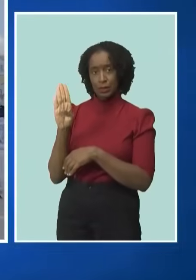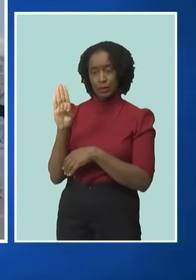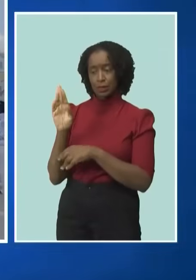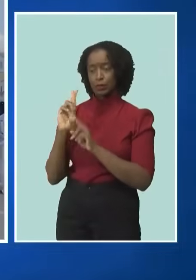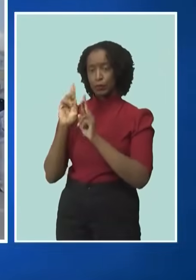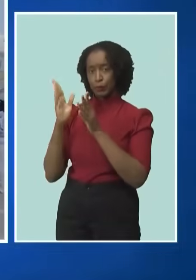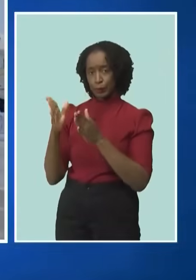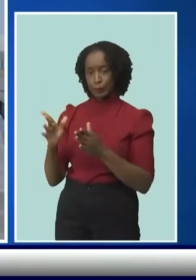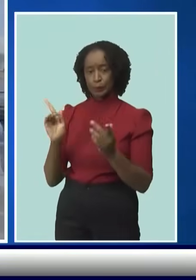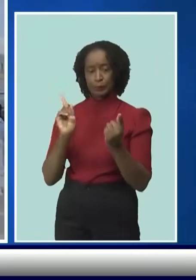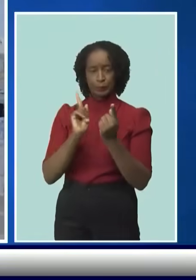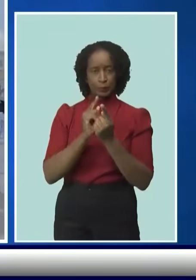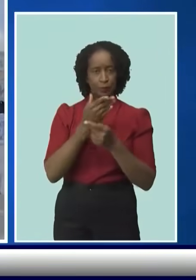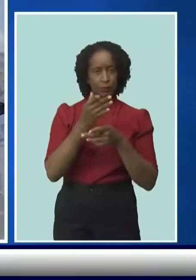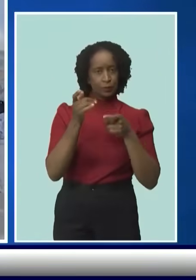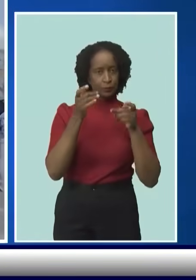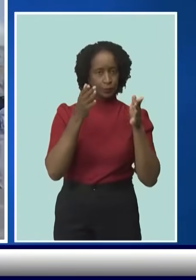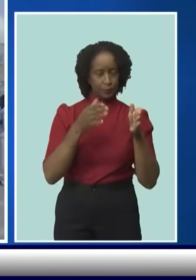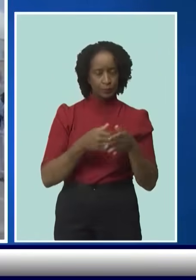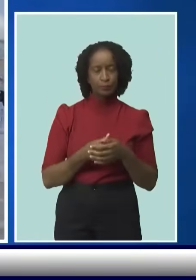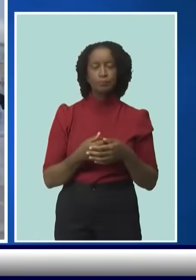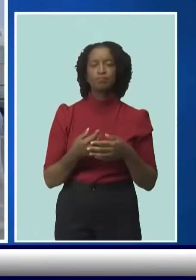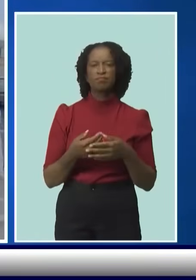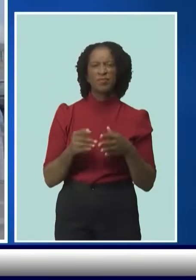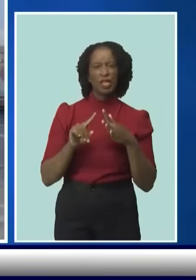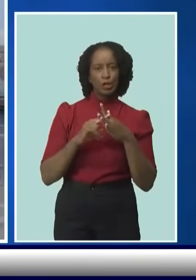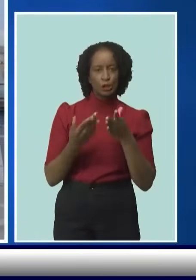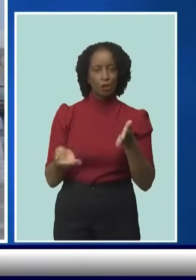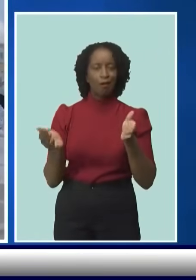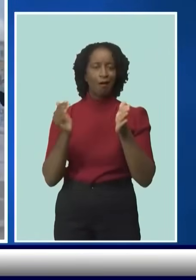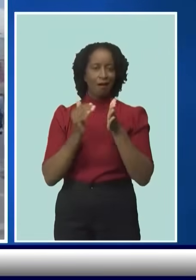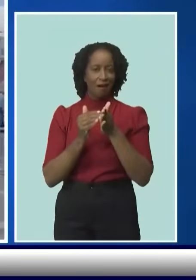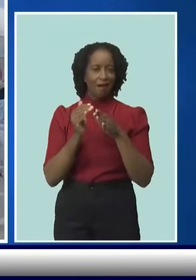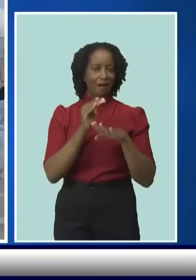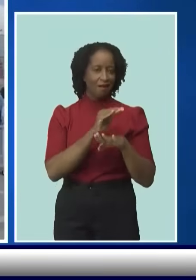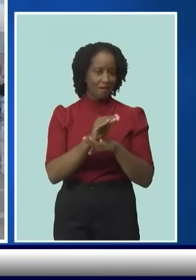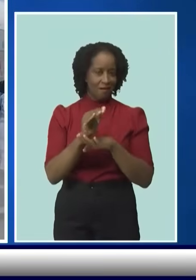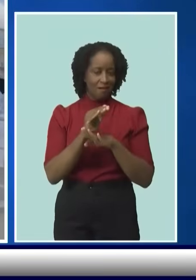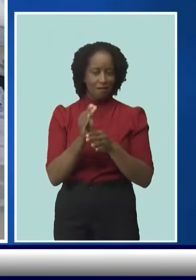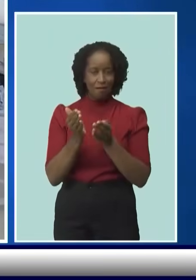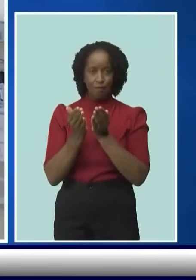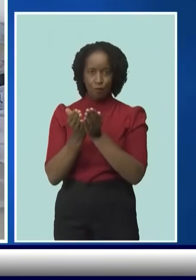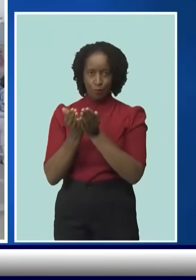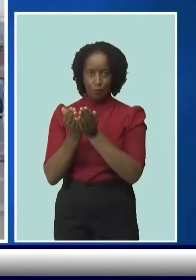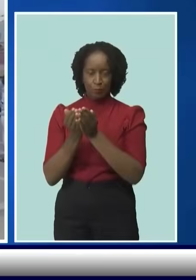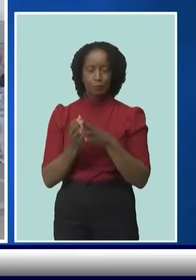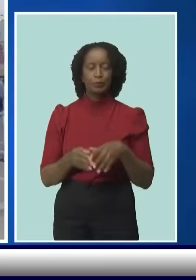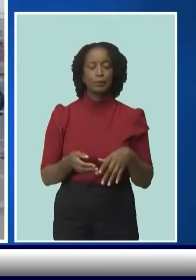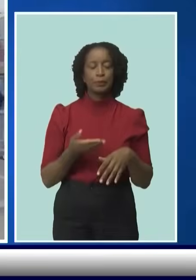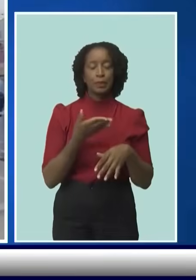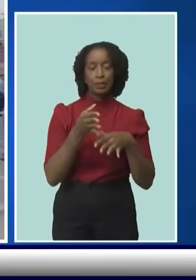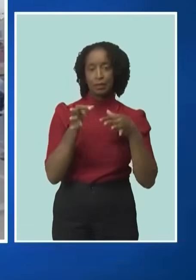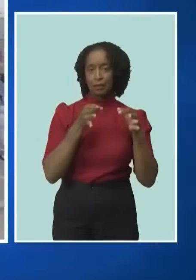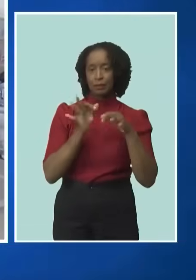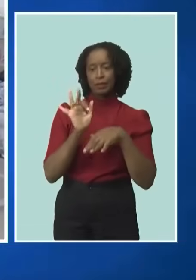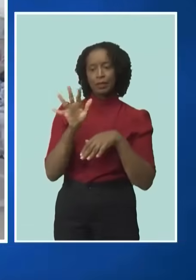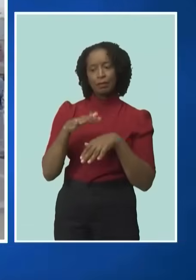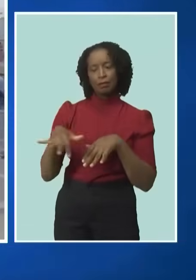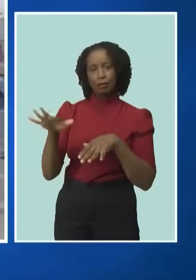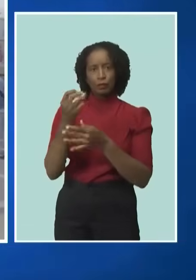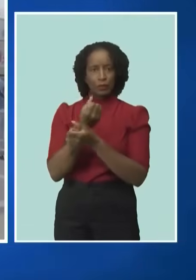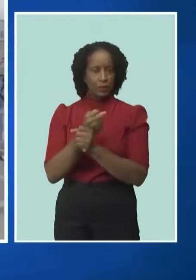It's the official launch of Back to the Beat night cruises, which Top Cat Cruises Barbados describes as cruising in a safe space at